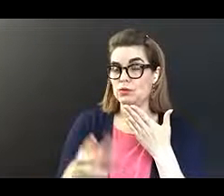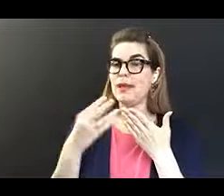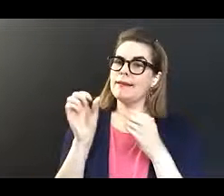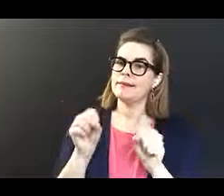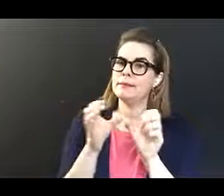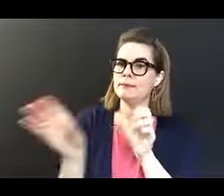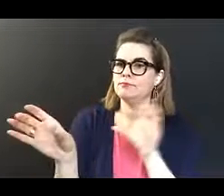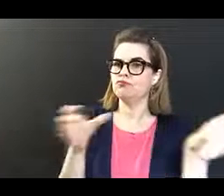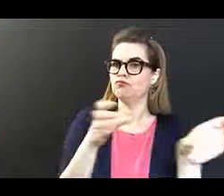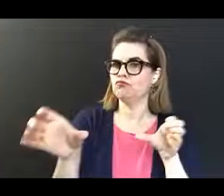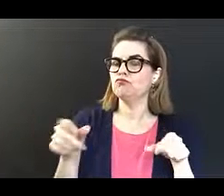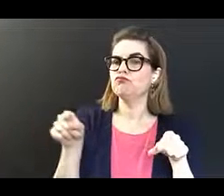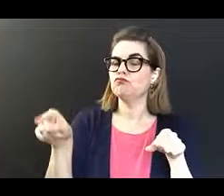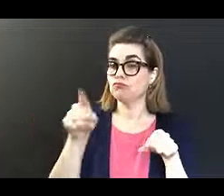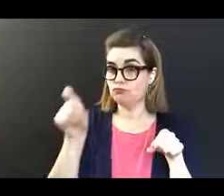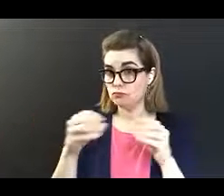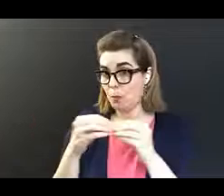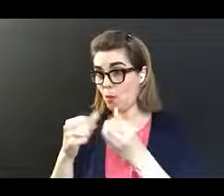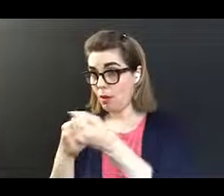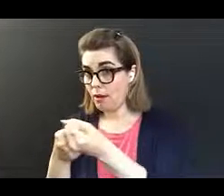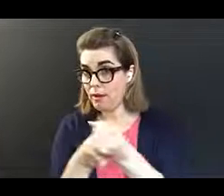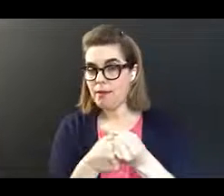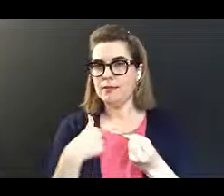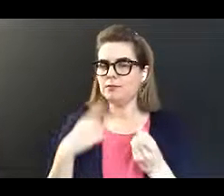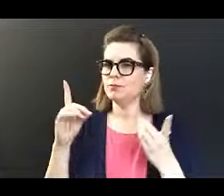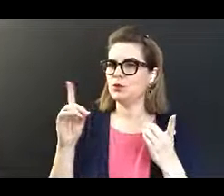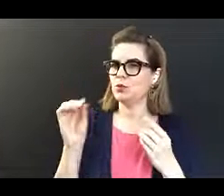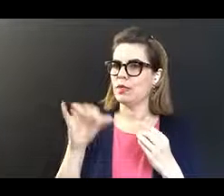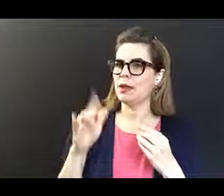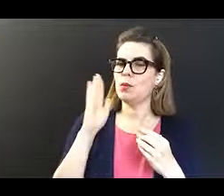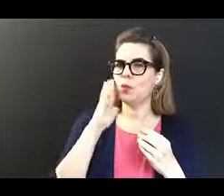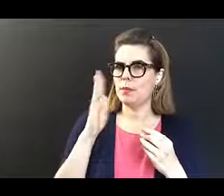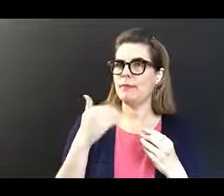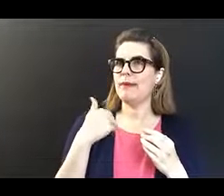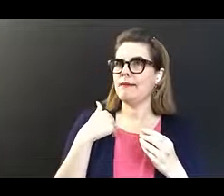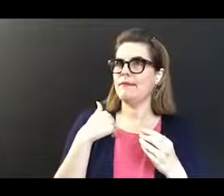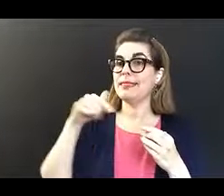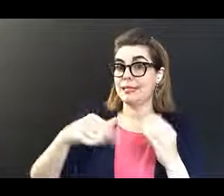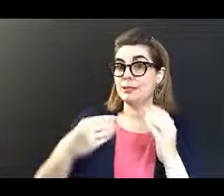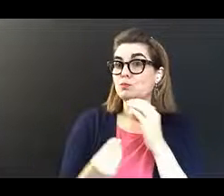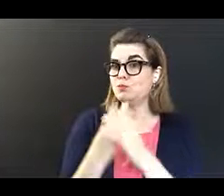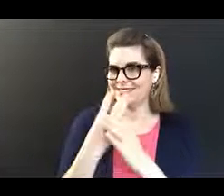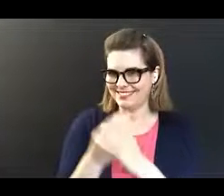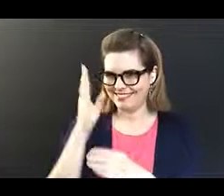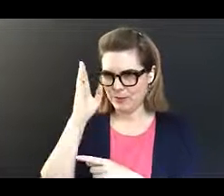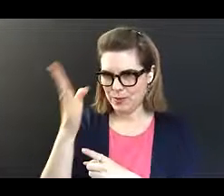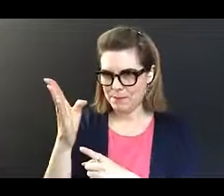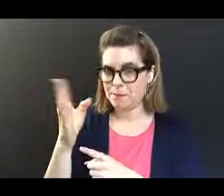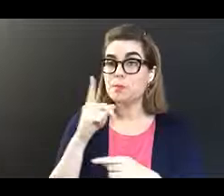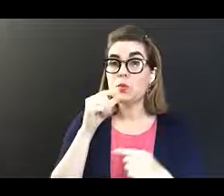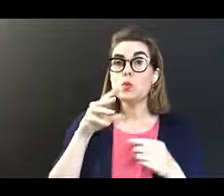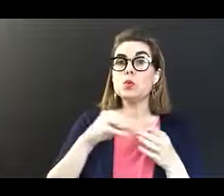with students who need individual support. So we'll be hosting those this spring as well for our students who will be taking